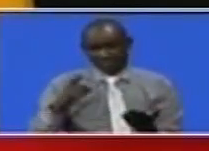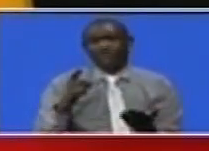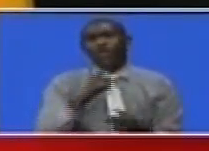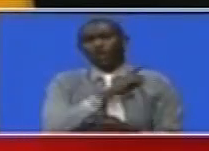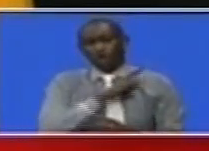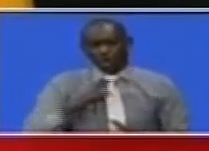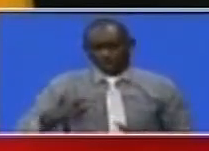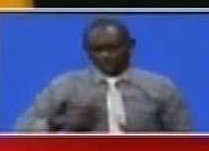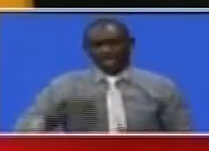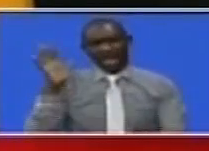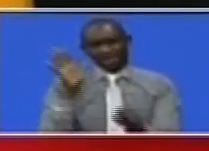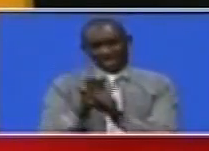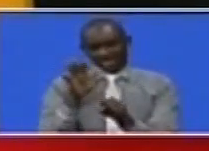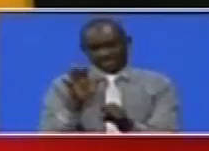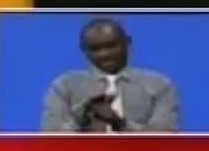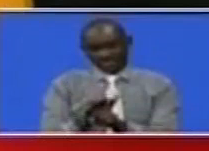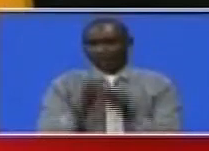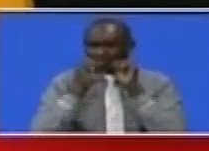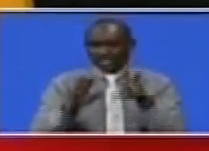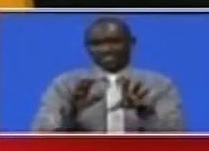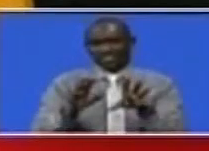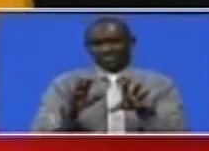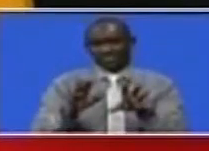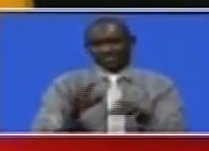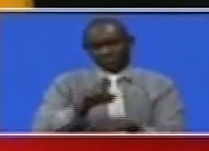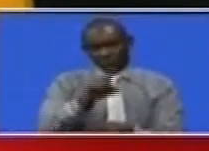Lord's abundant blessings.